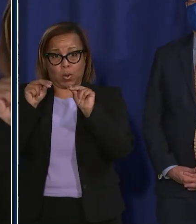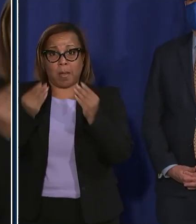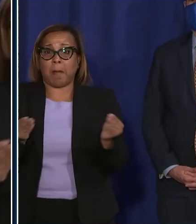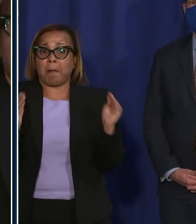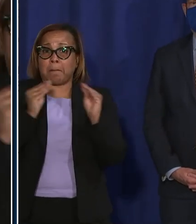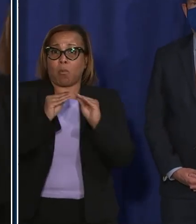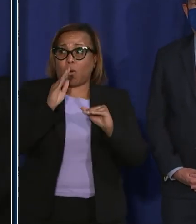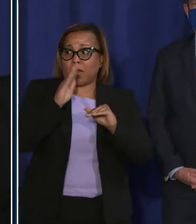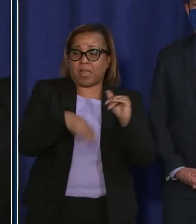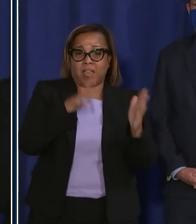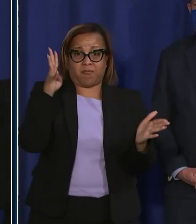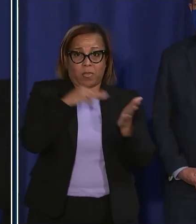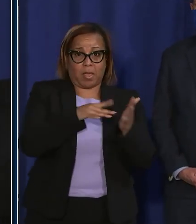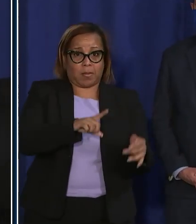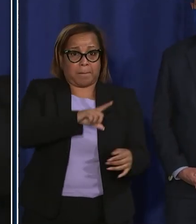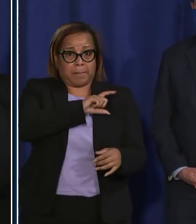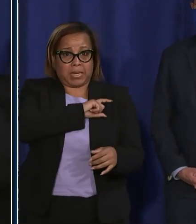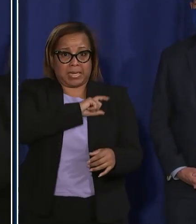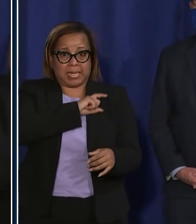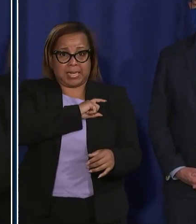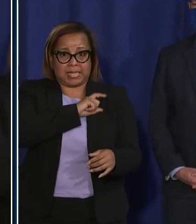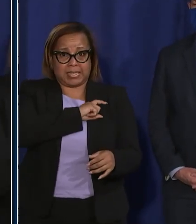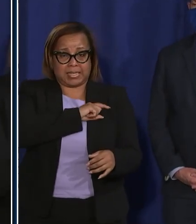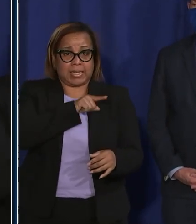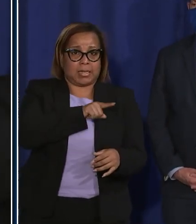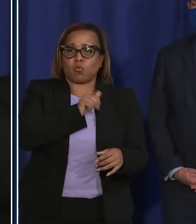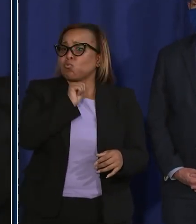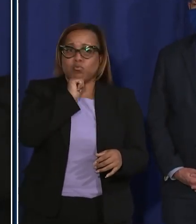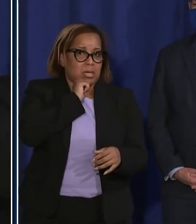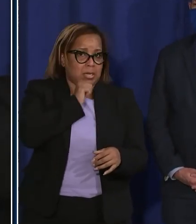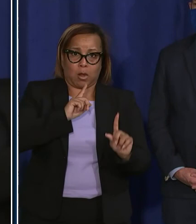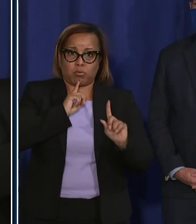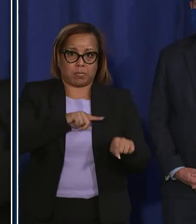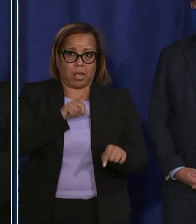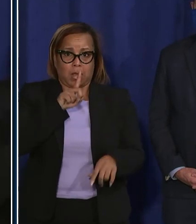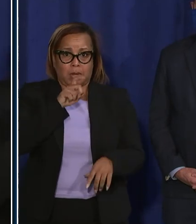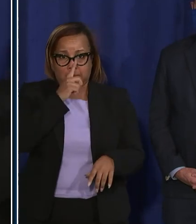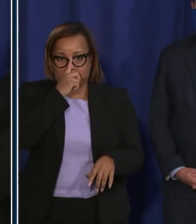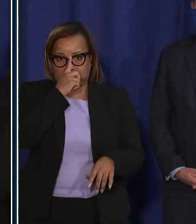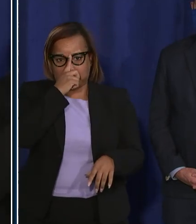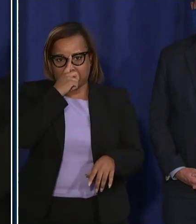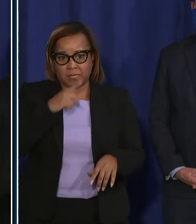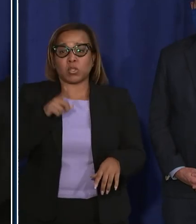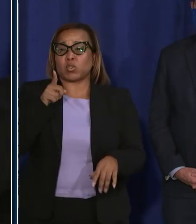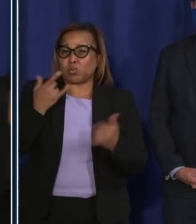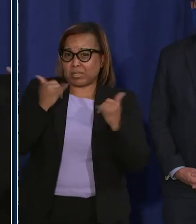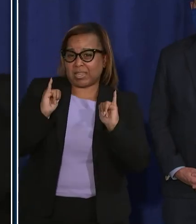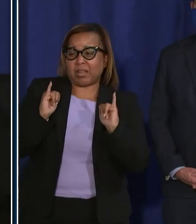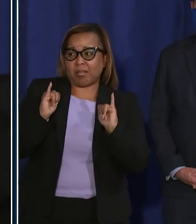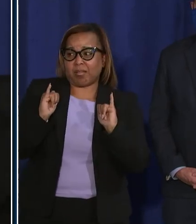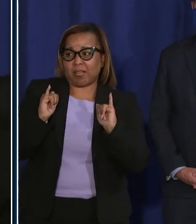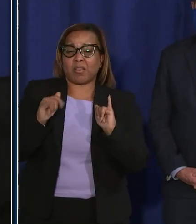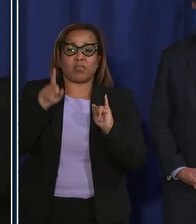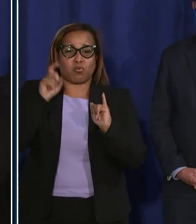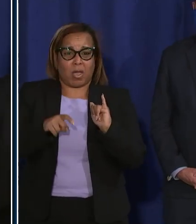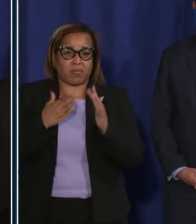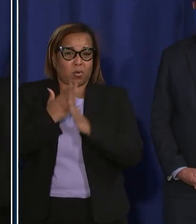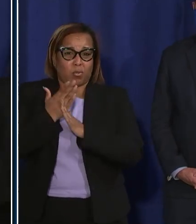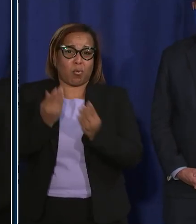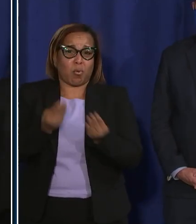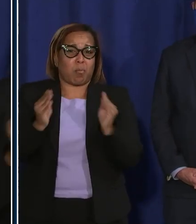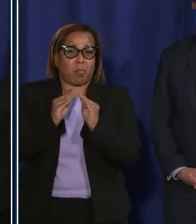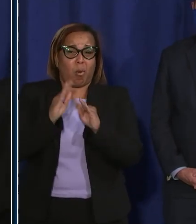than 4,000 police officers who did not respond. So you still, you have to go through more